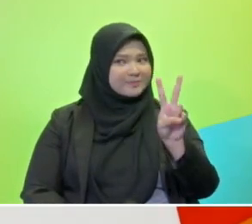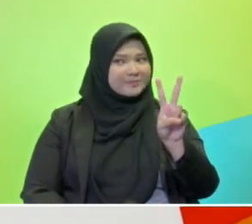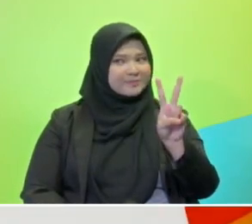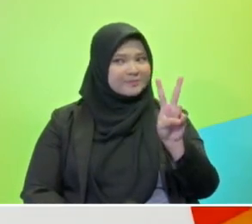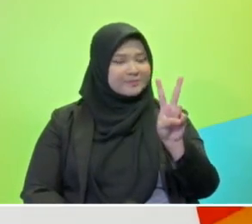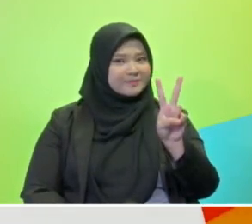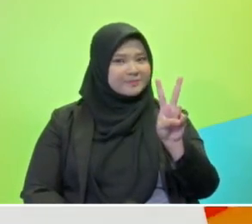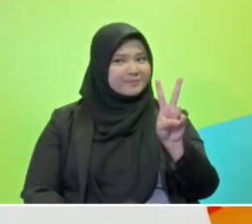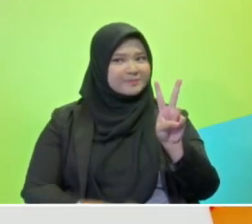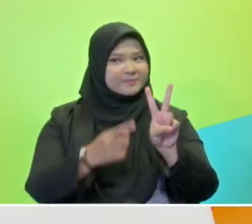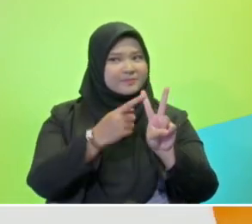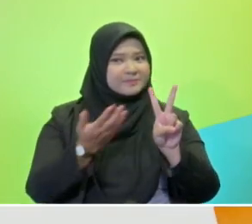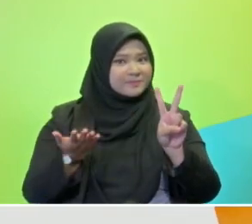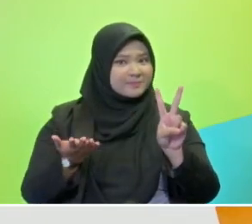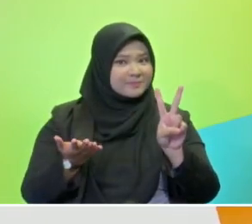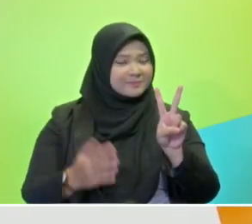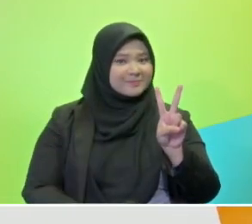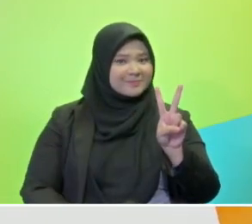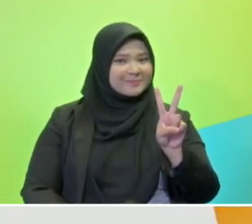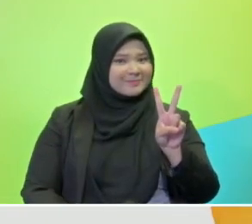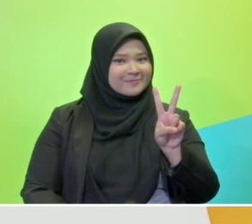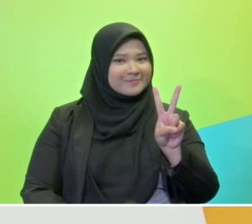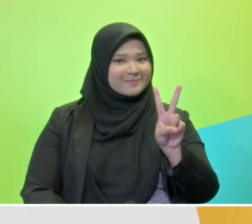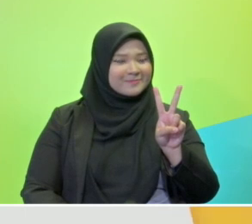same line, teacher? Yes, it's okay. On the same line.